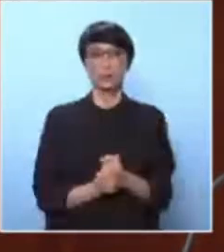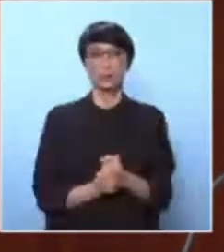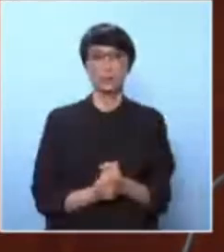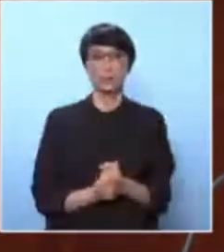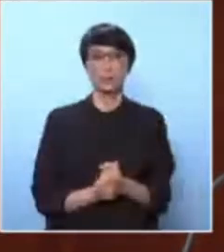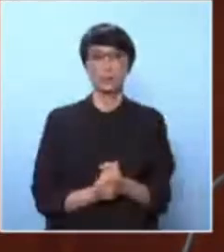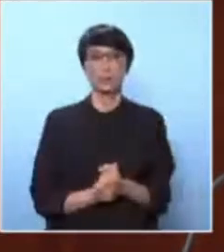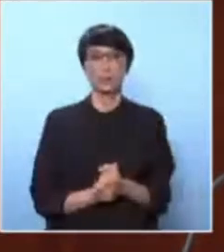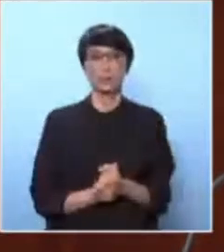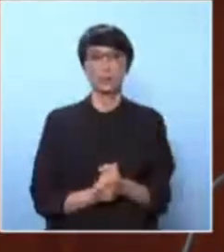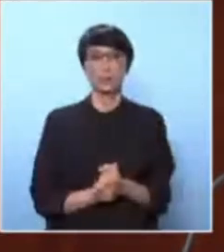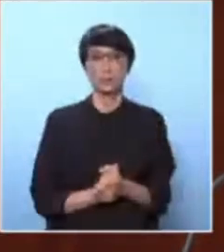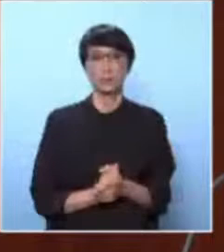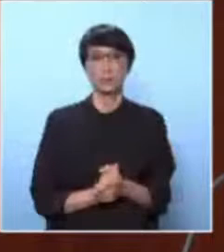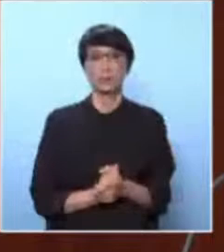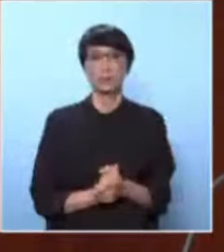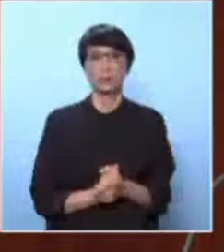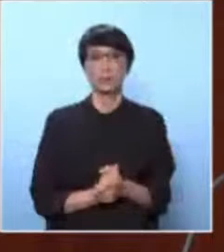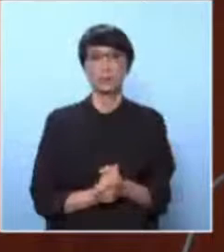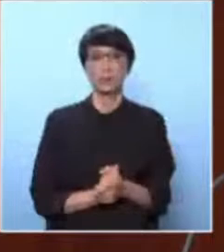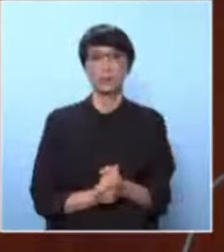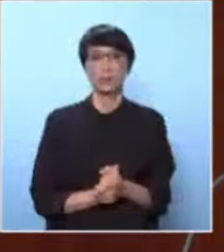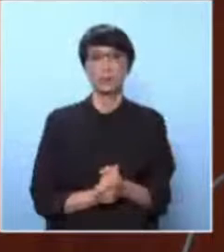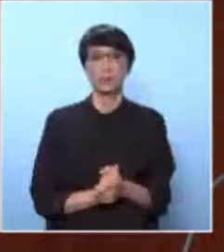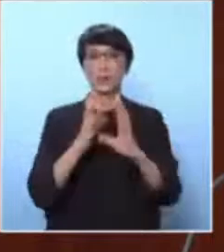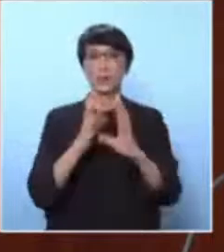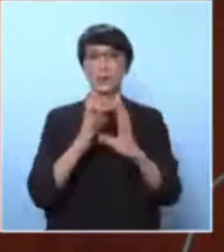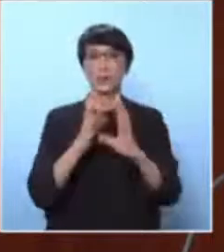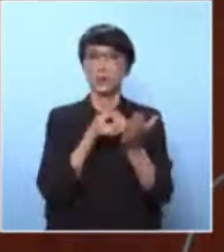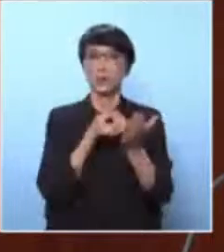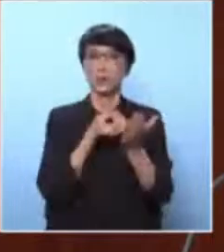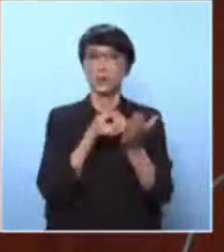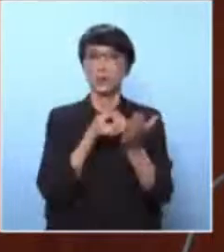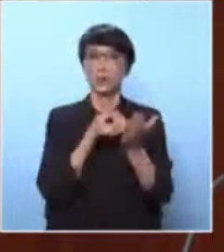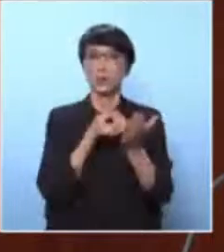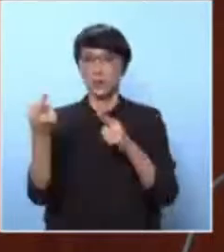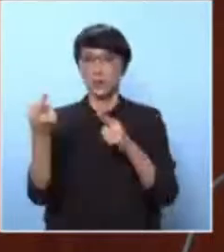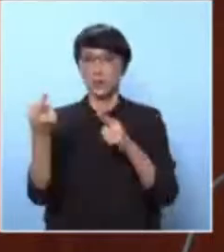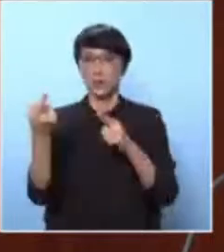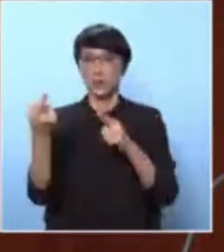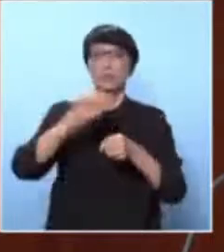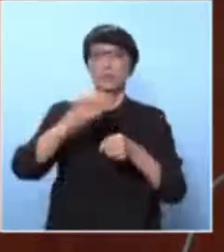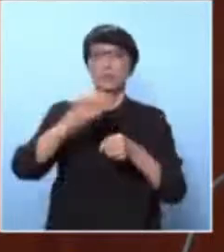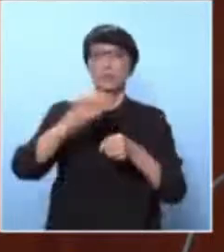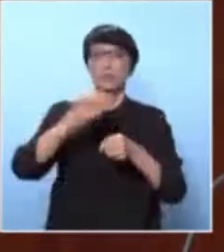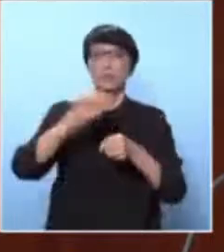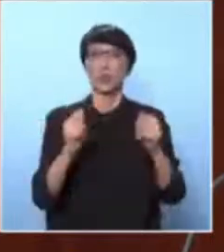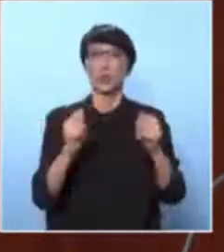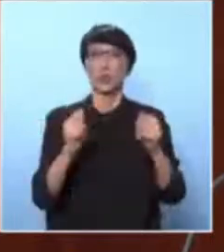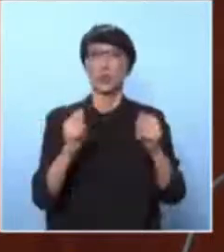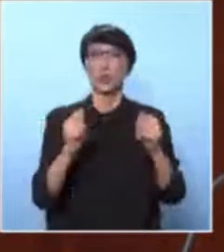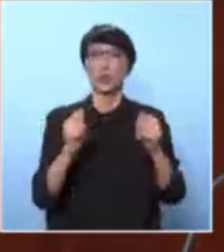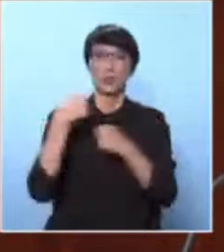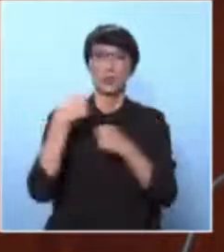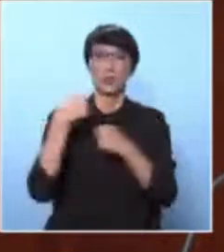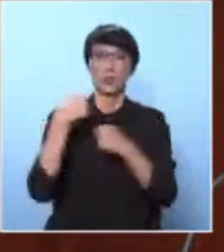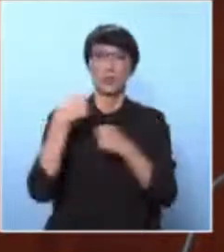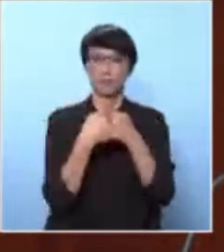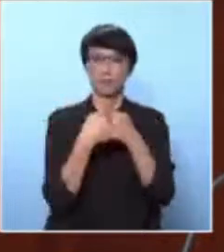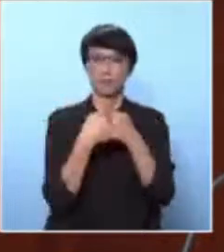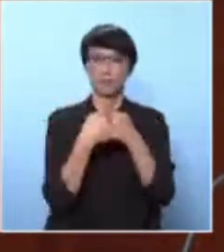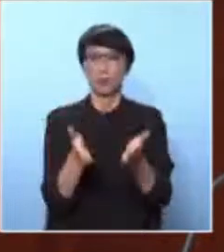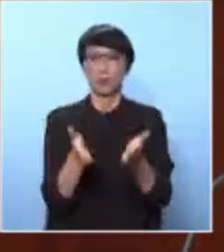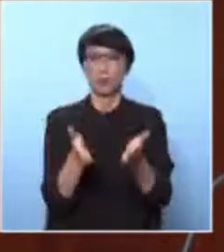As for the other recommendations from the task force for enhancing the competitiveness of the stock market and promoting its